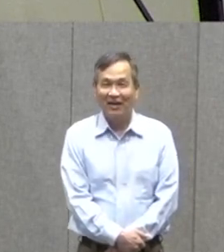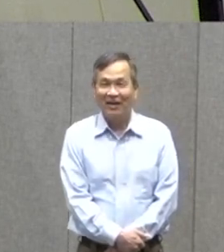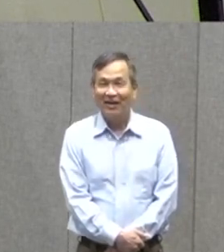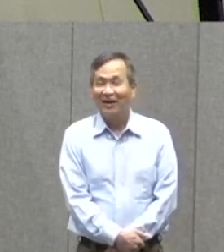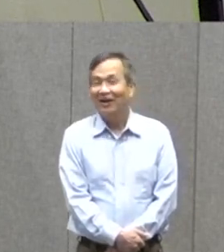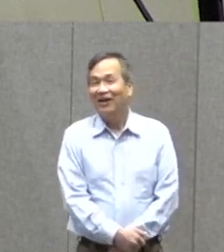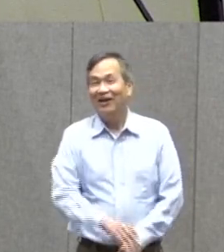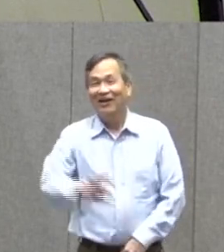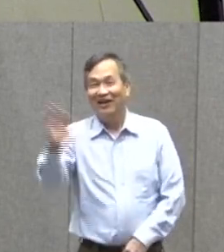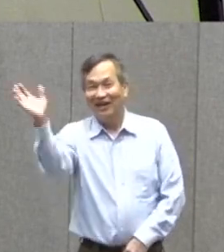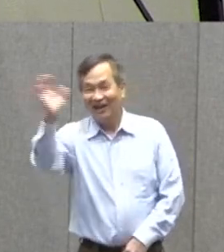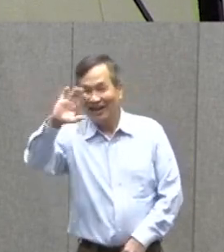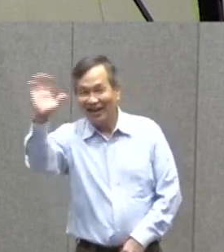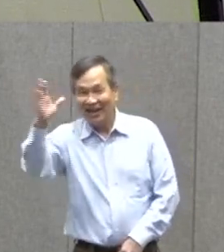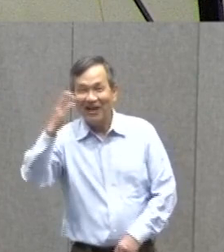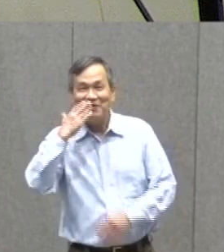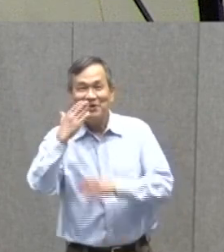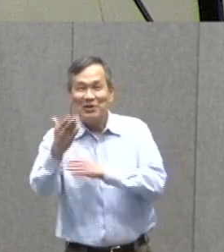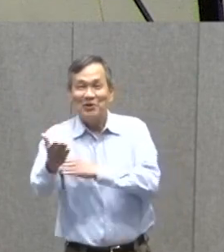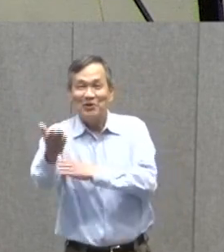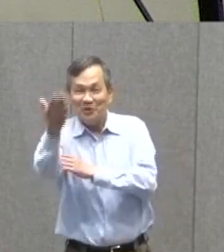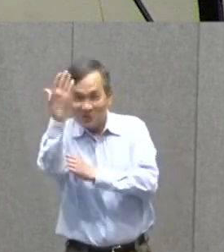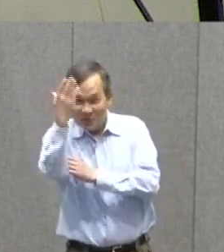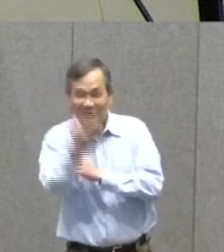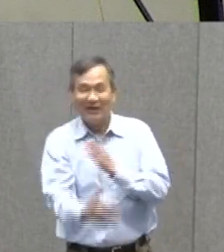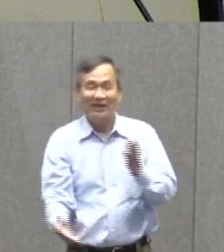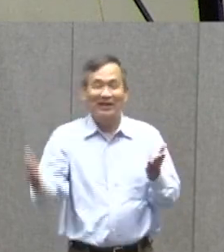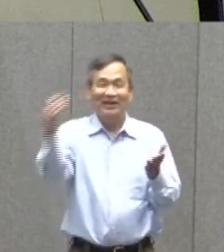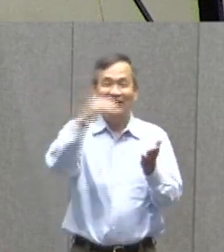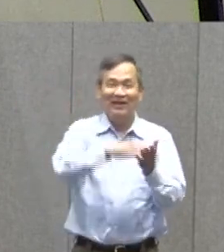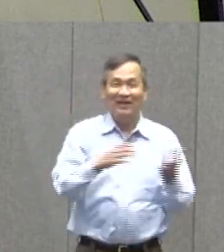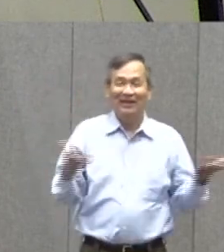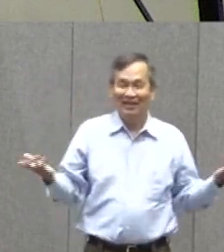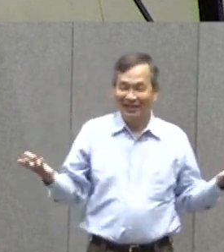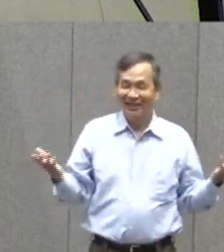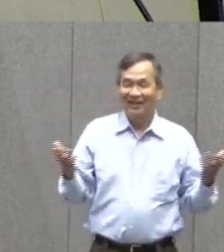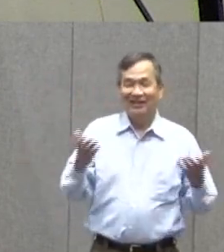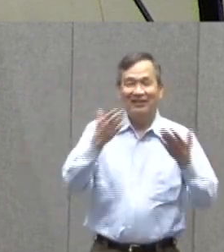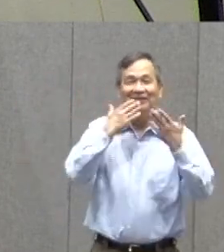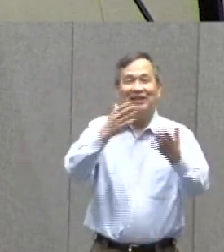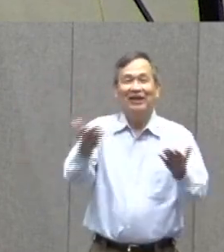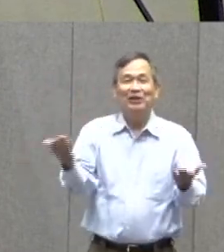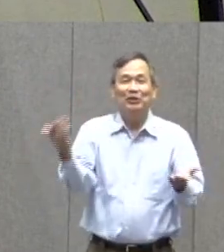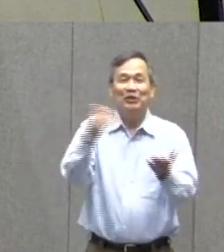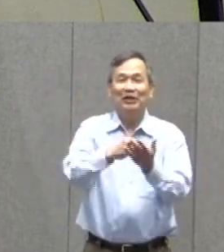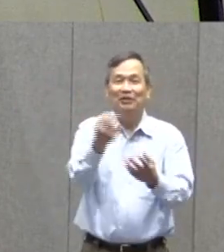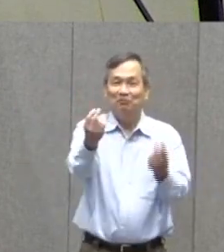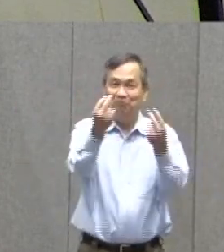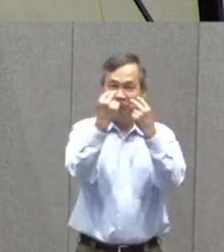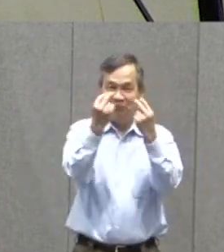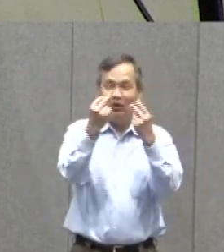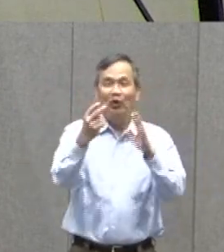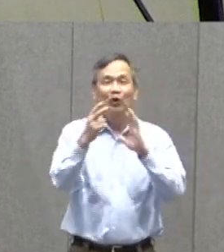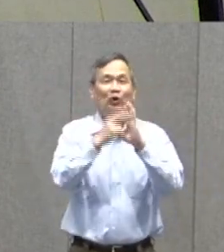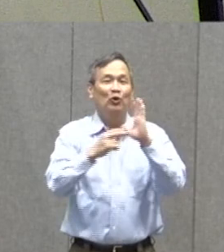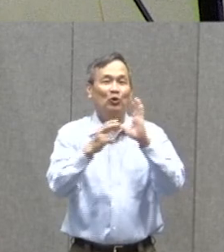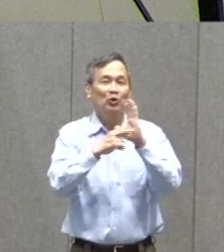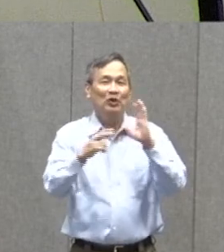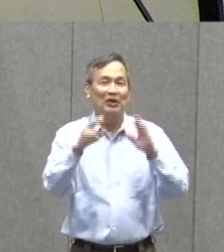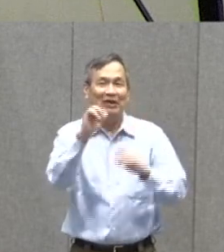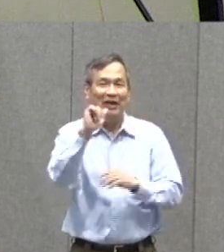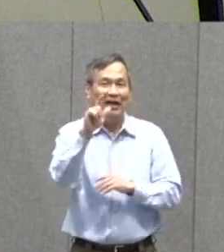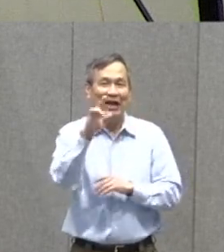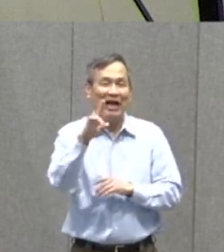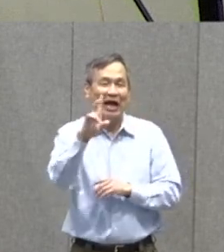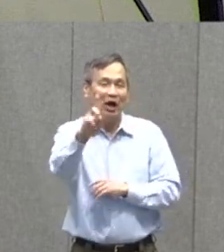Buenos dias, otra vez. Good morning again. Good to have you. Join me now for a read aloud of